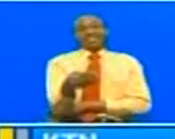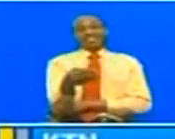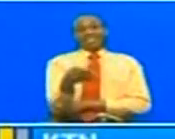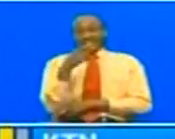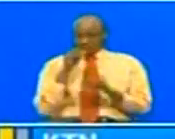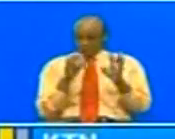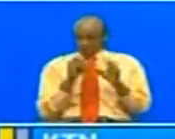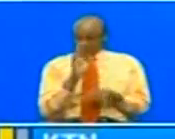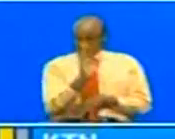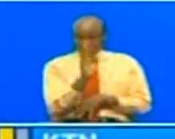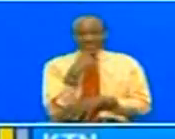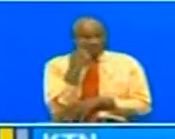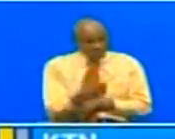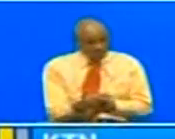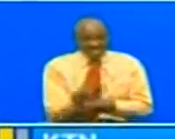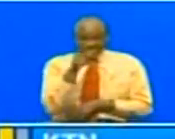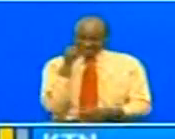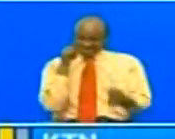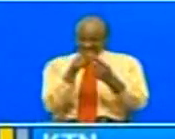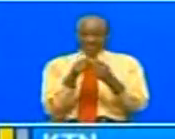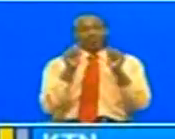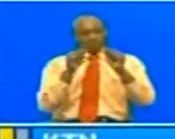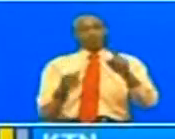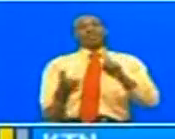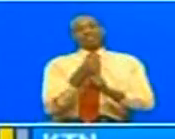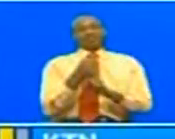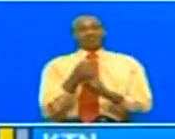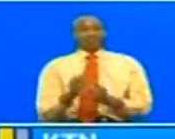And coach Bobby Williamson says that that target is very achievable.